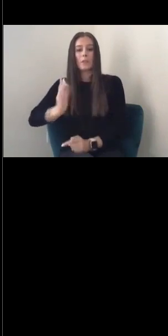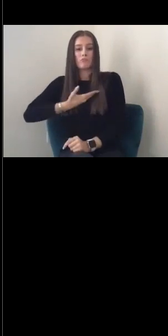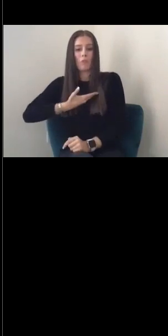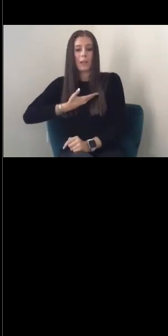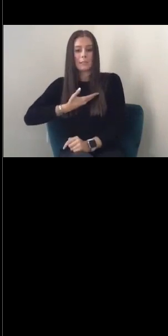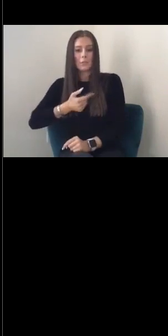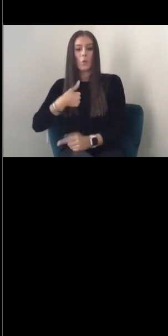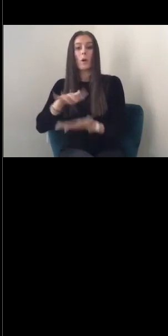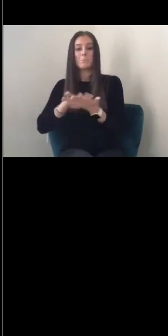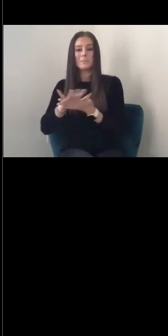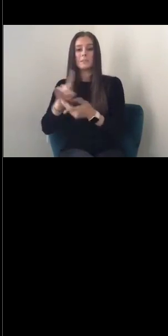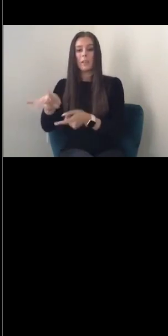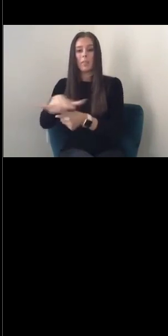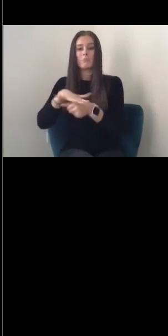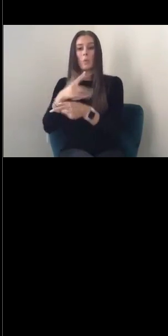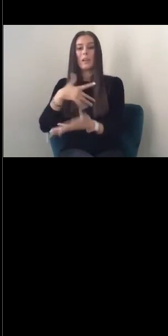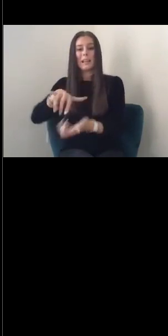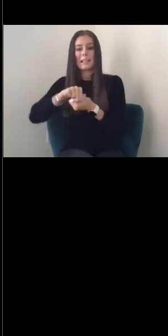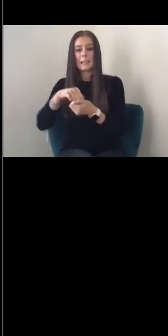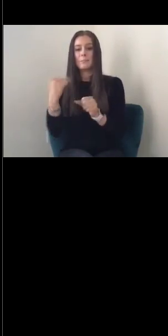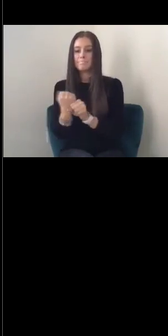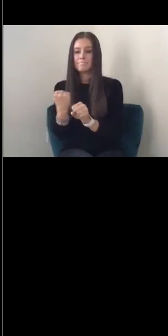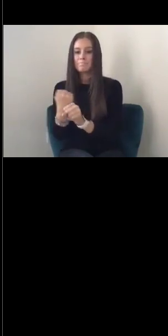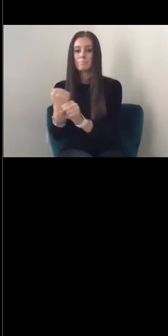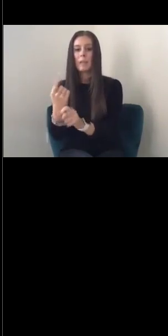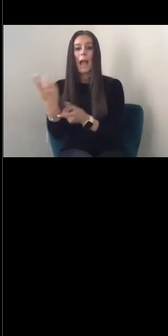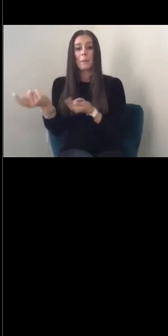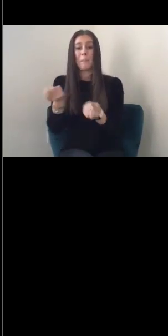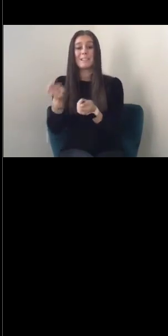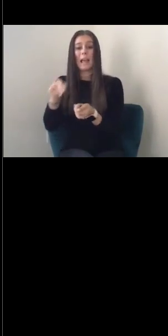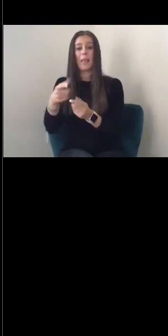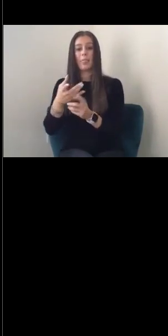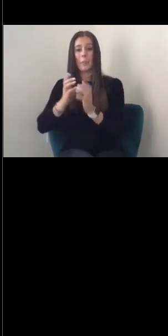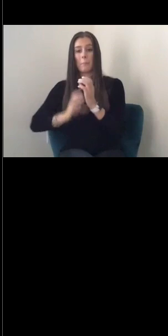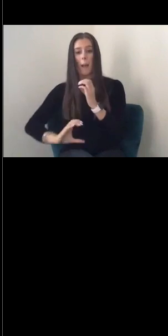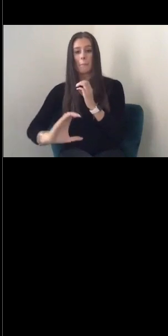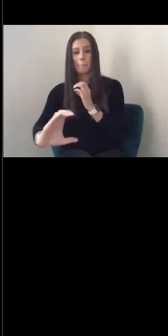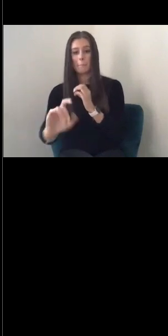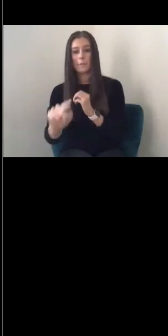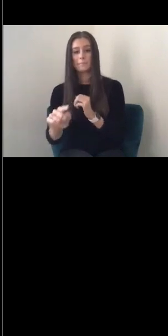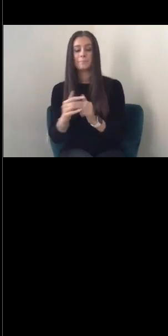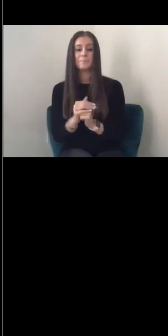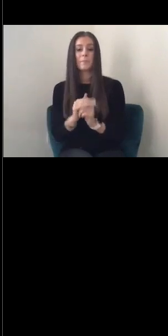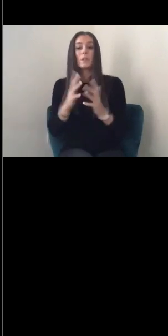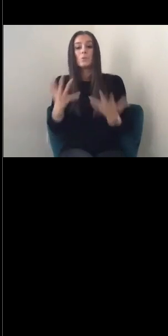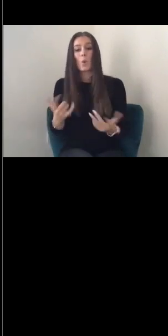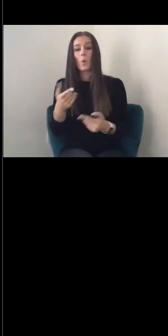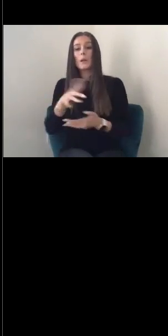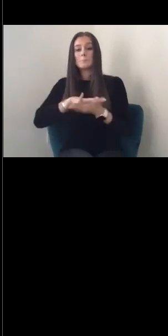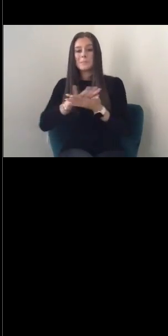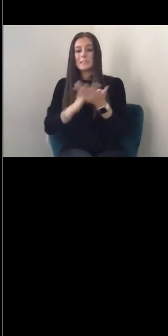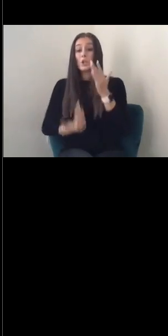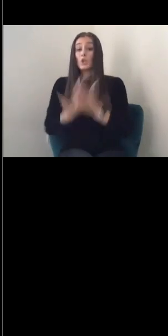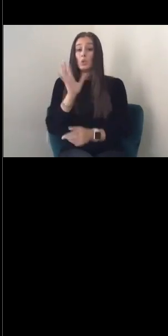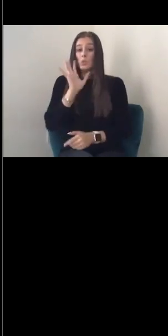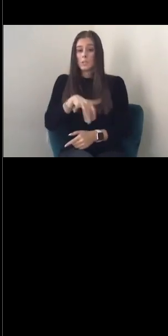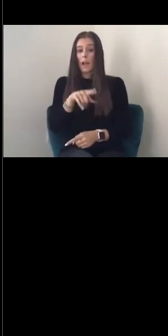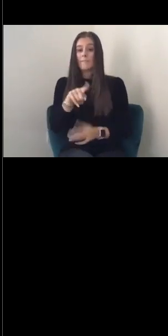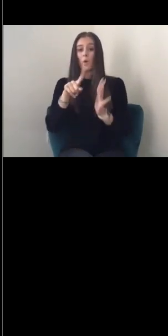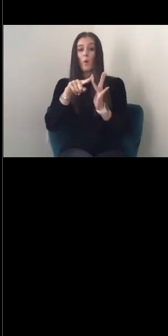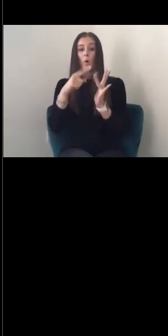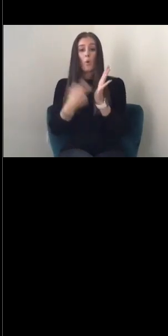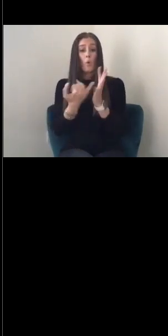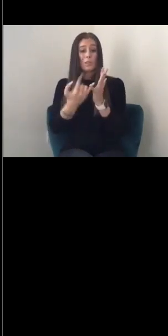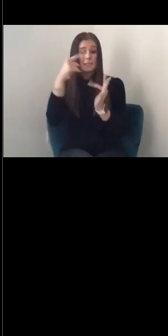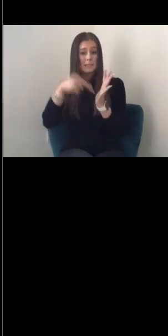land within the site in order to operate and maintain that pipeline. So a replacement site for part of the Alsip Showground